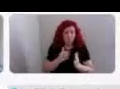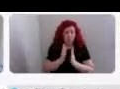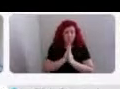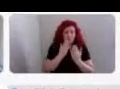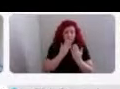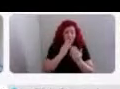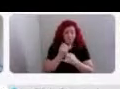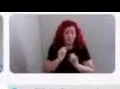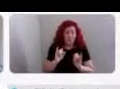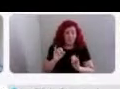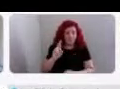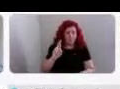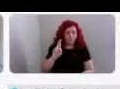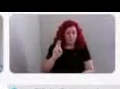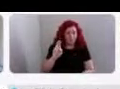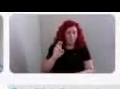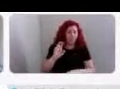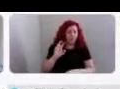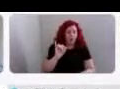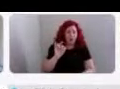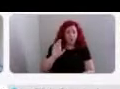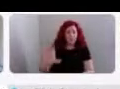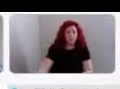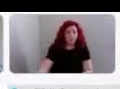redistricting committee members